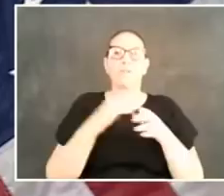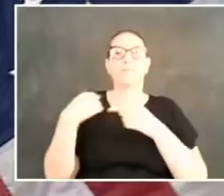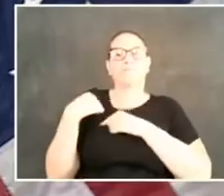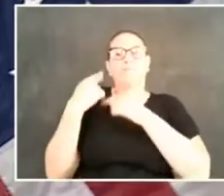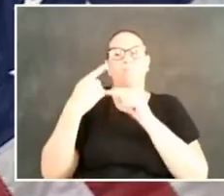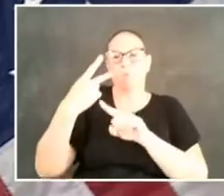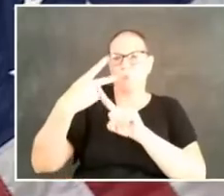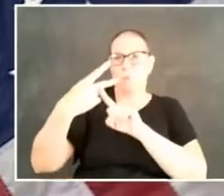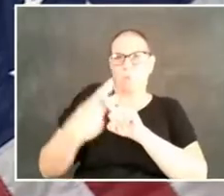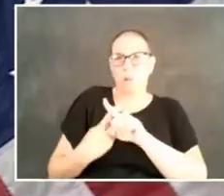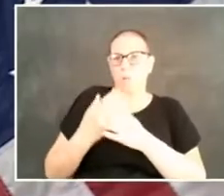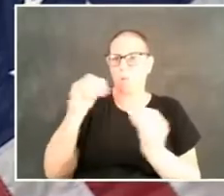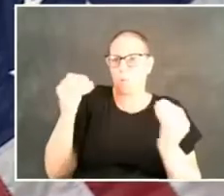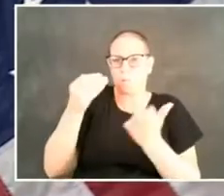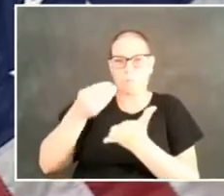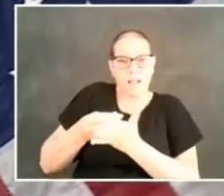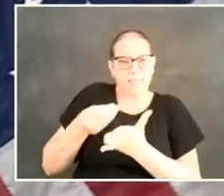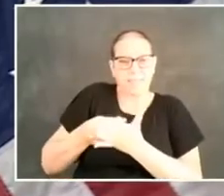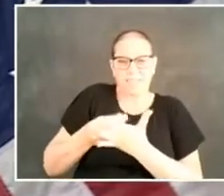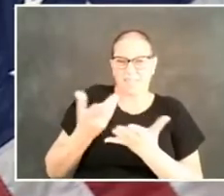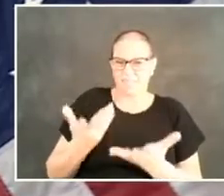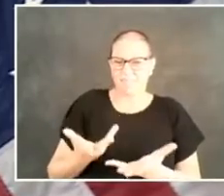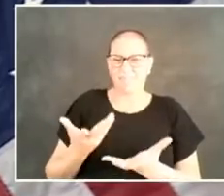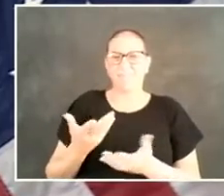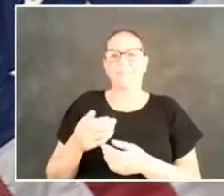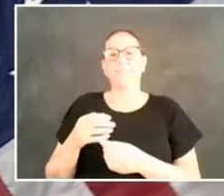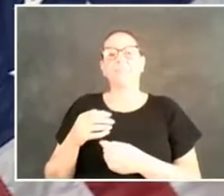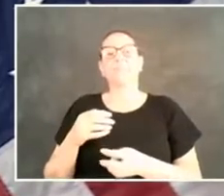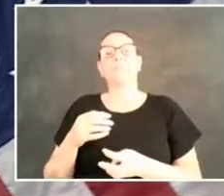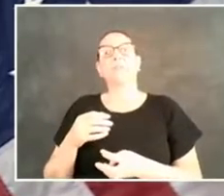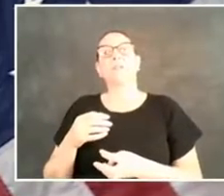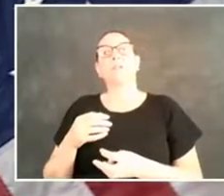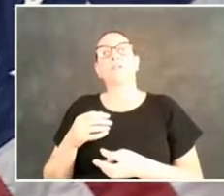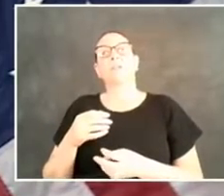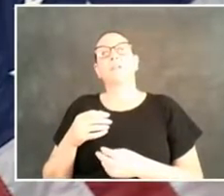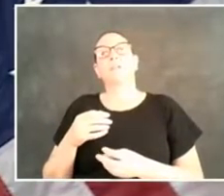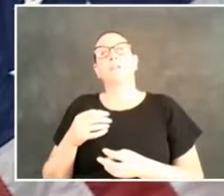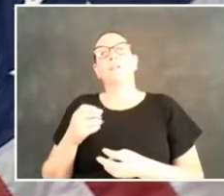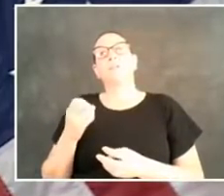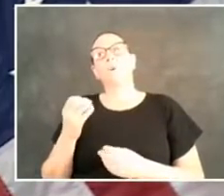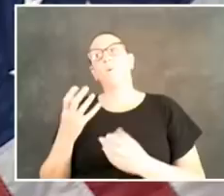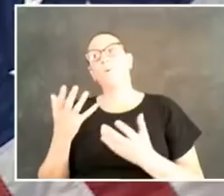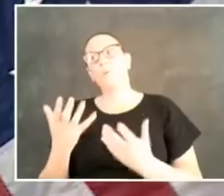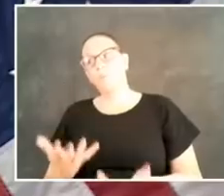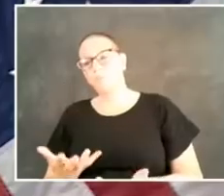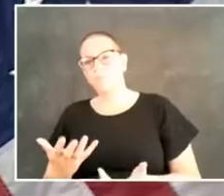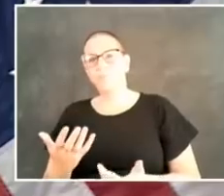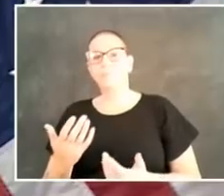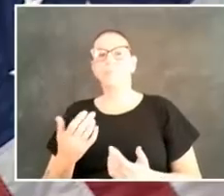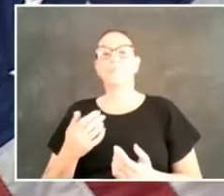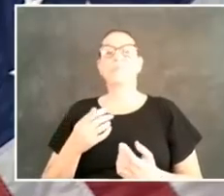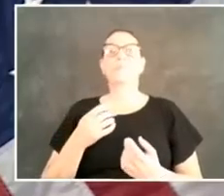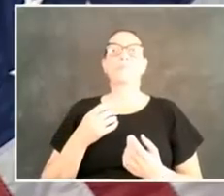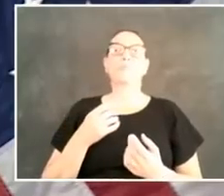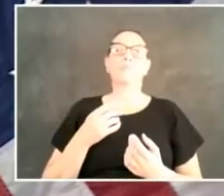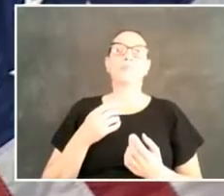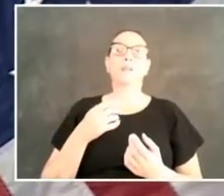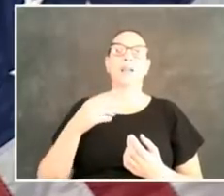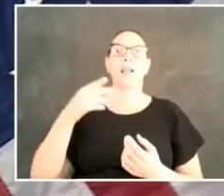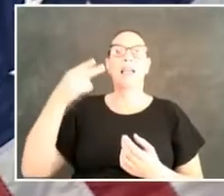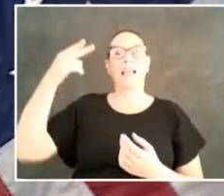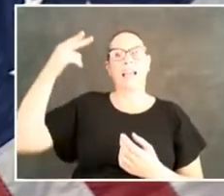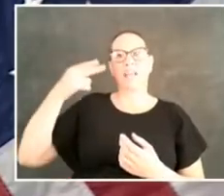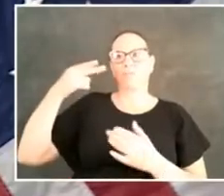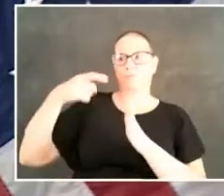danger to those small businesses. Now, Gail, I would say to you, history would tell us something else, which is that